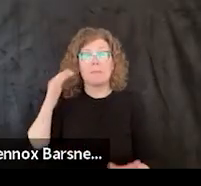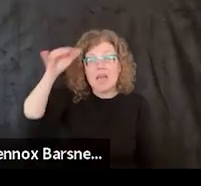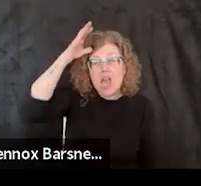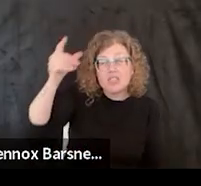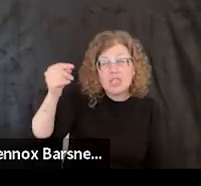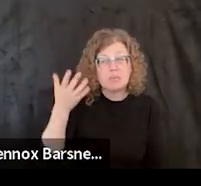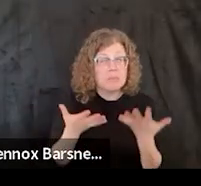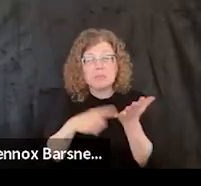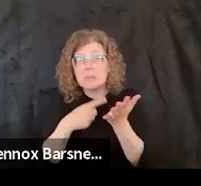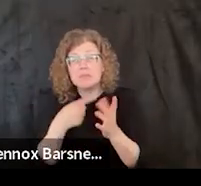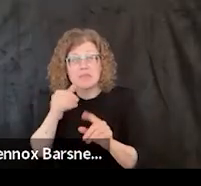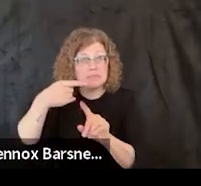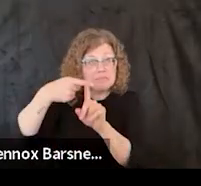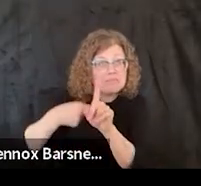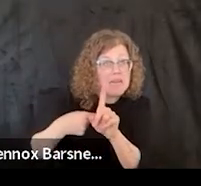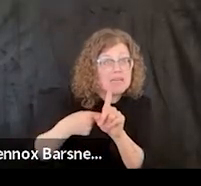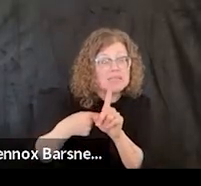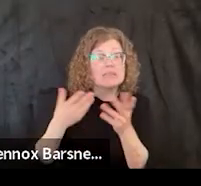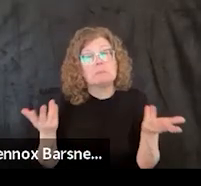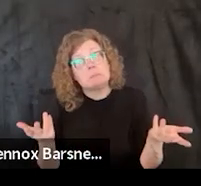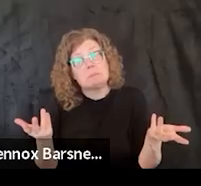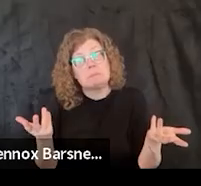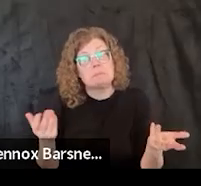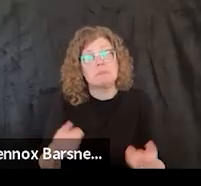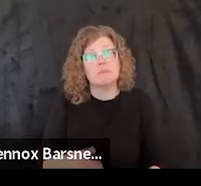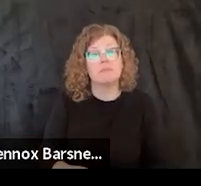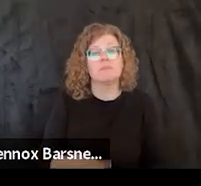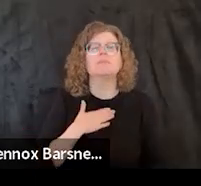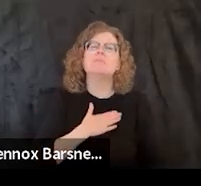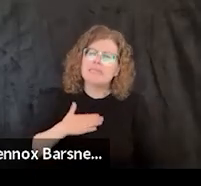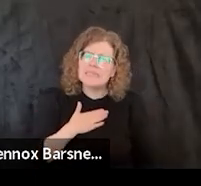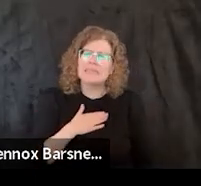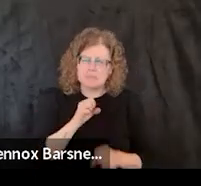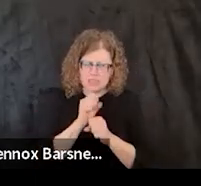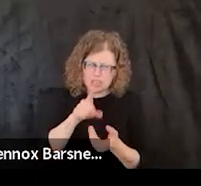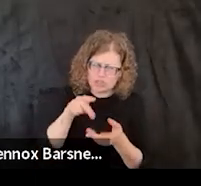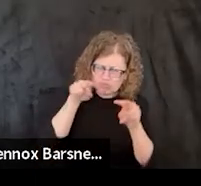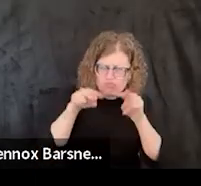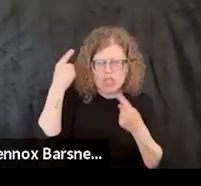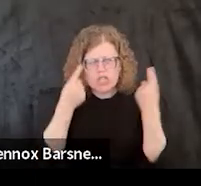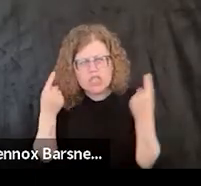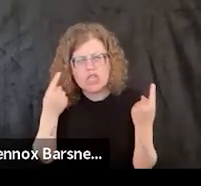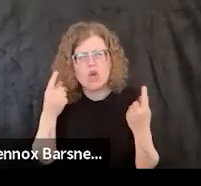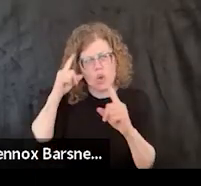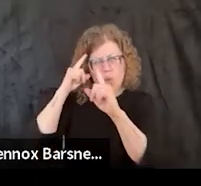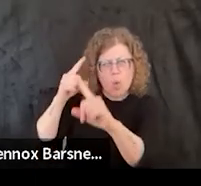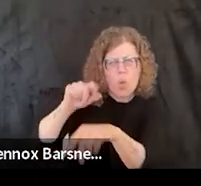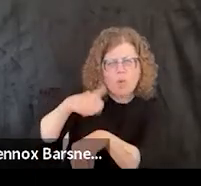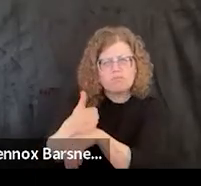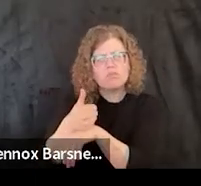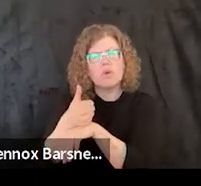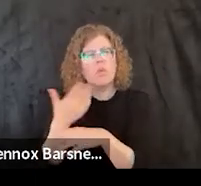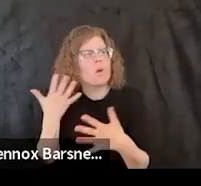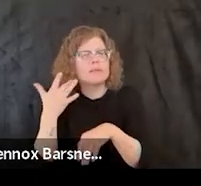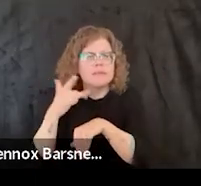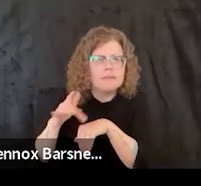equipment. Give the goals, scope, or length of your project, or the availability of rentals or overall